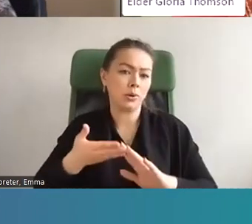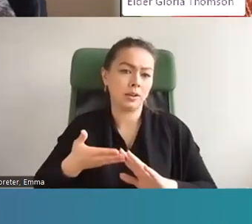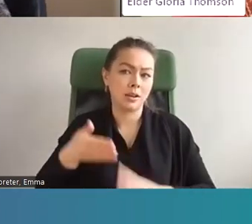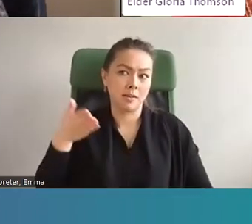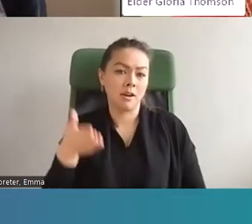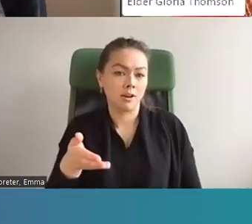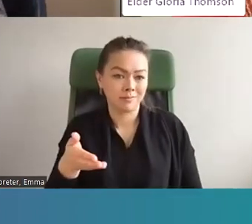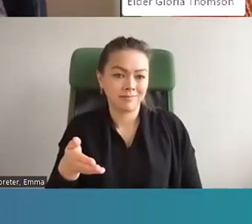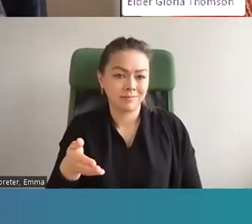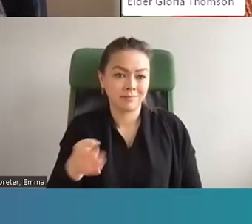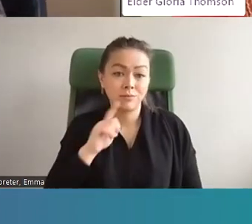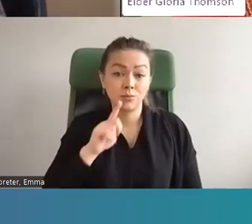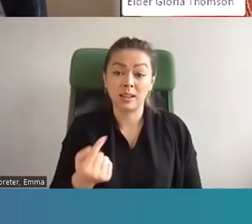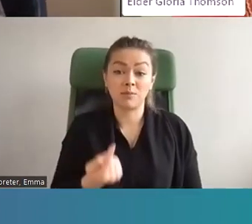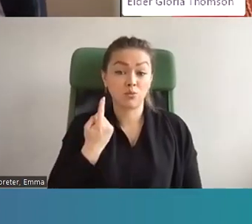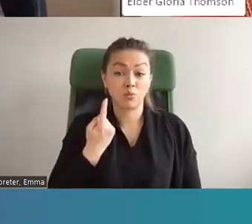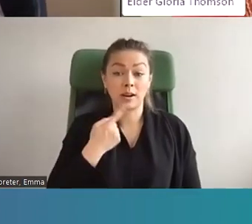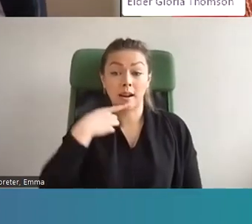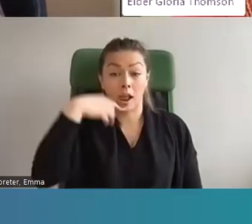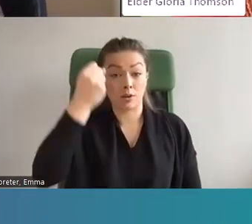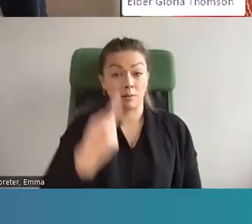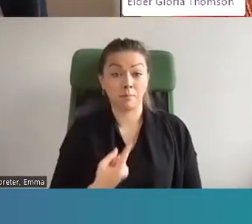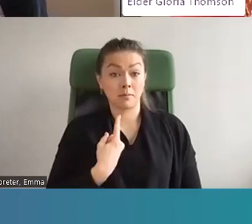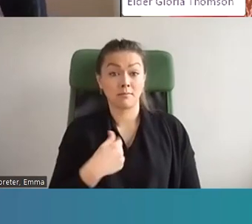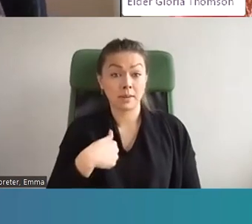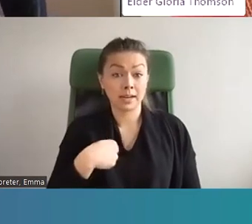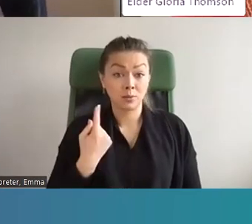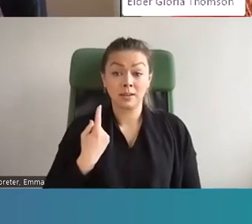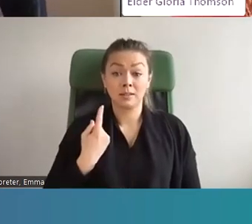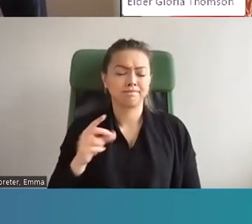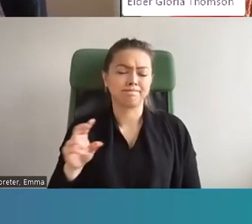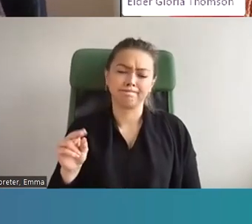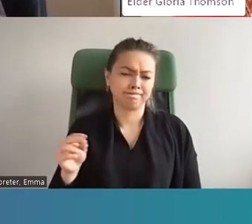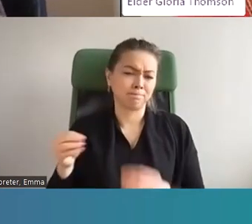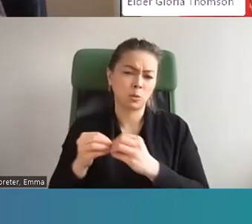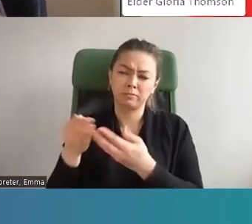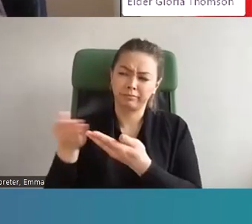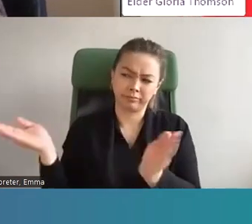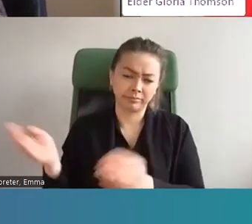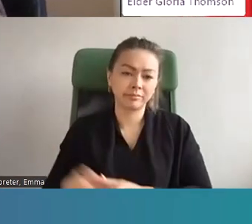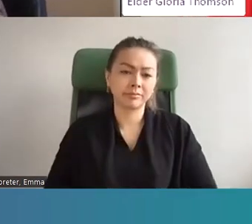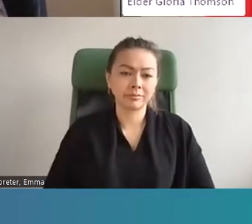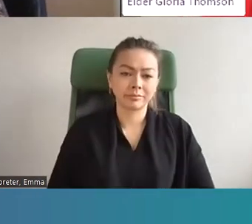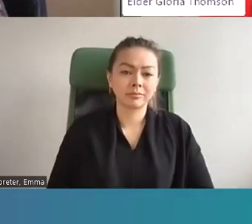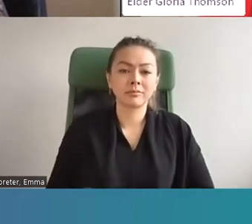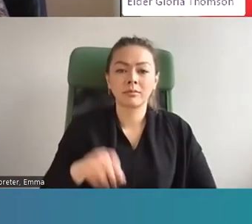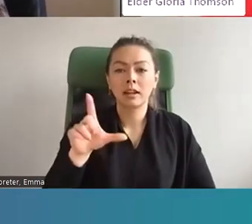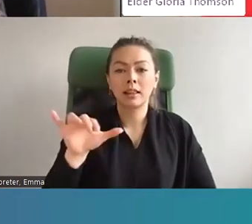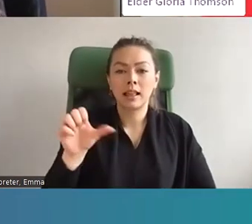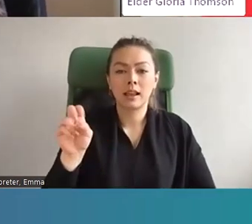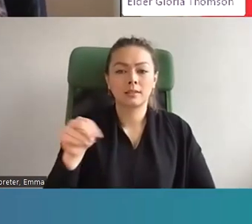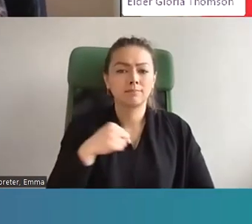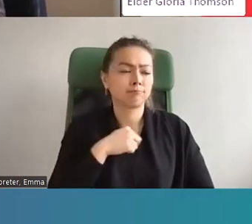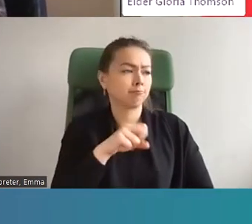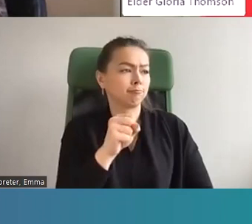only elder in this Métis community for sure. Very good. Yeah. I guess I have a question